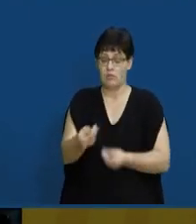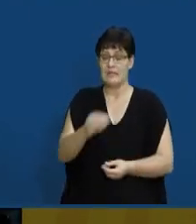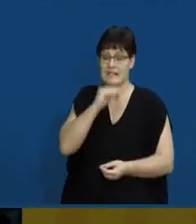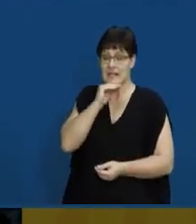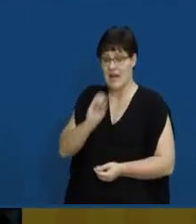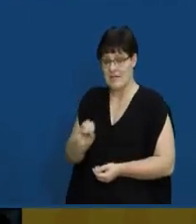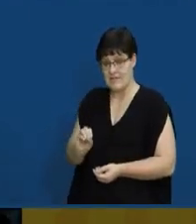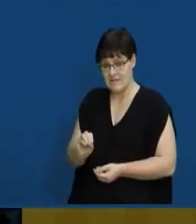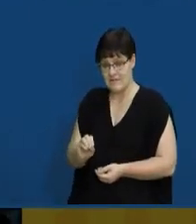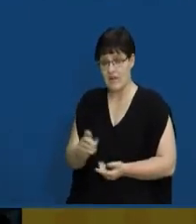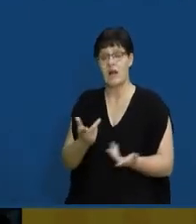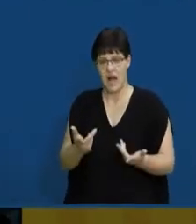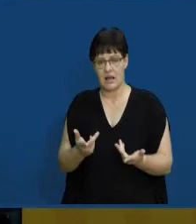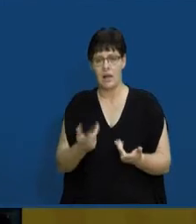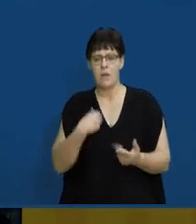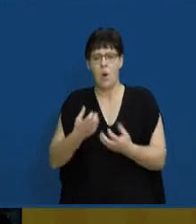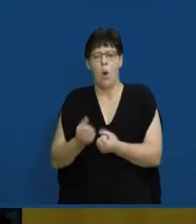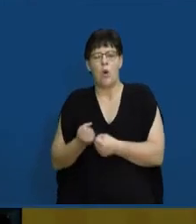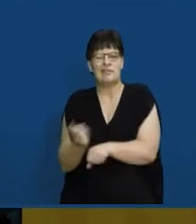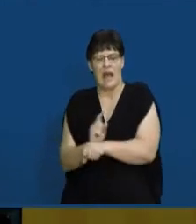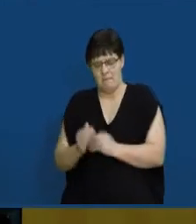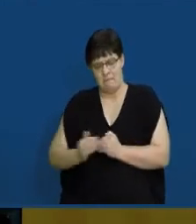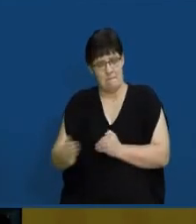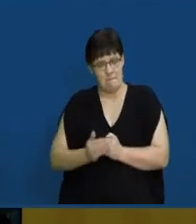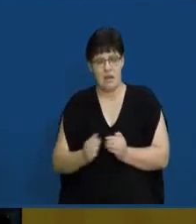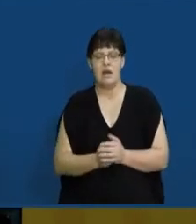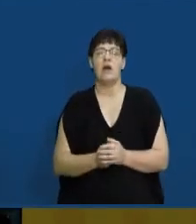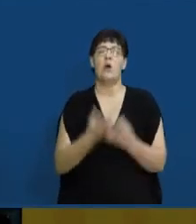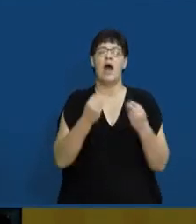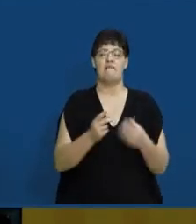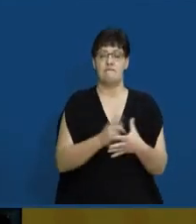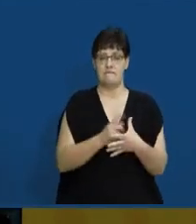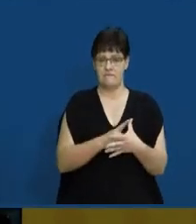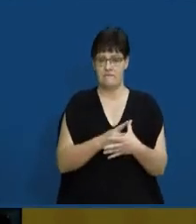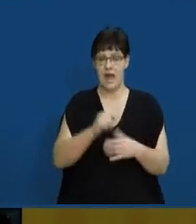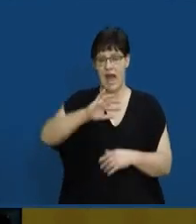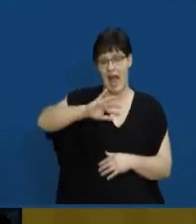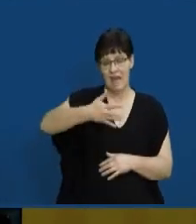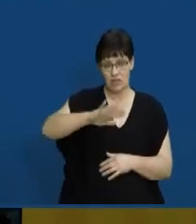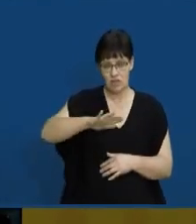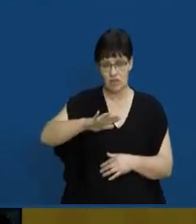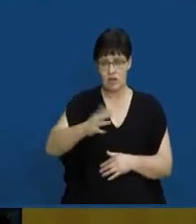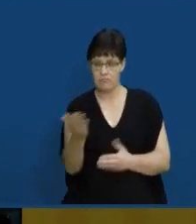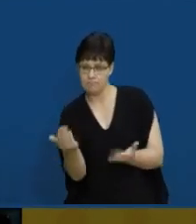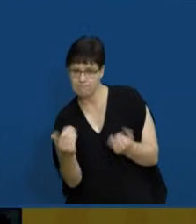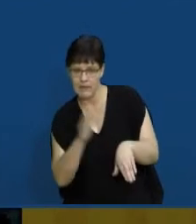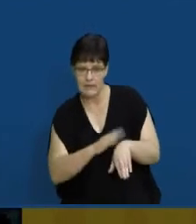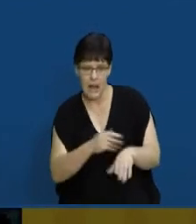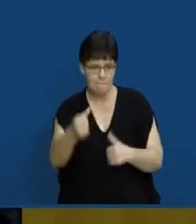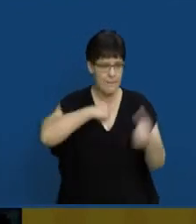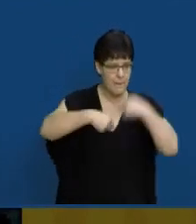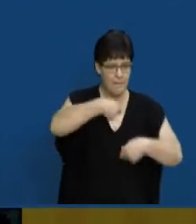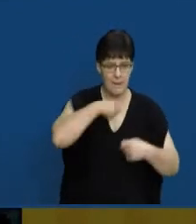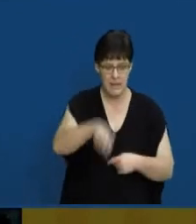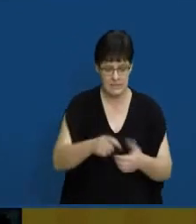right? In other words, your stock holding period. Then you have your average debtors collection period, and then